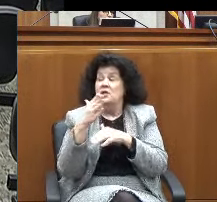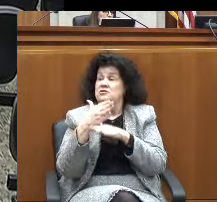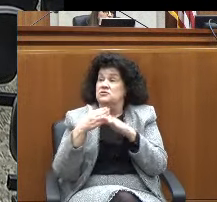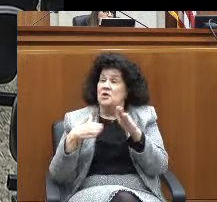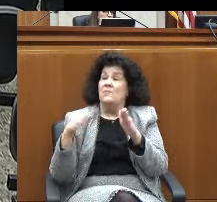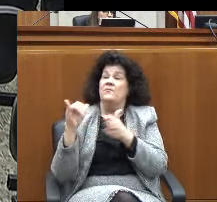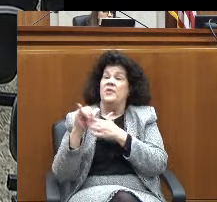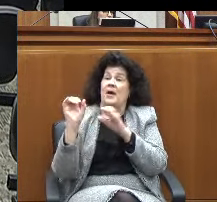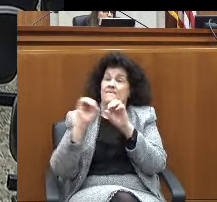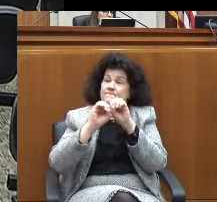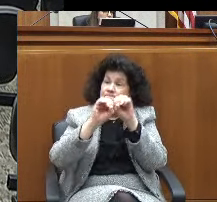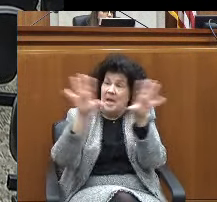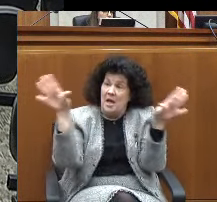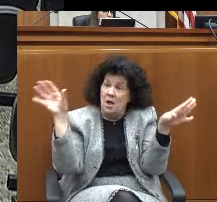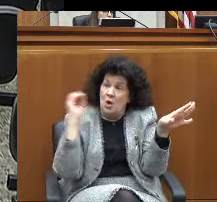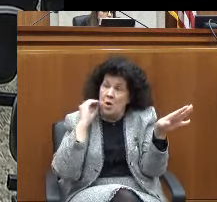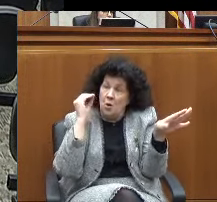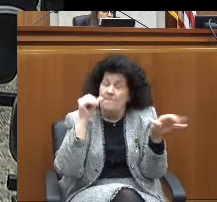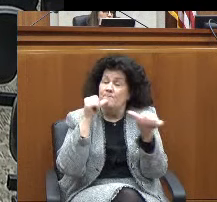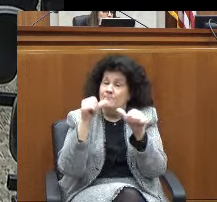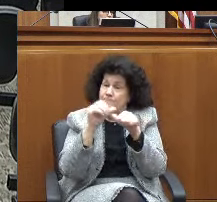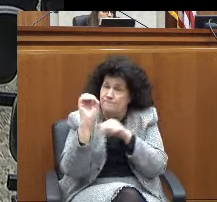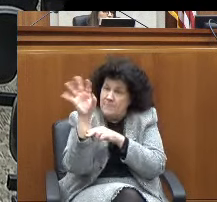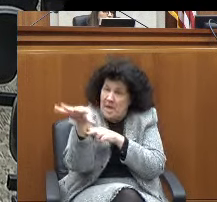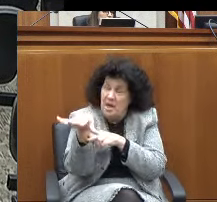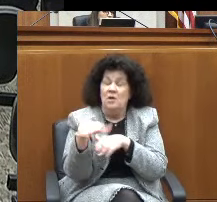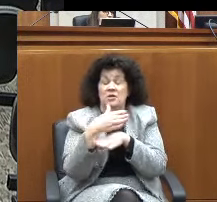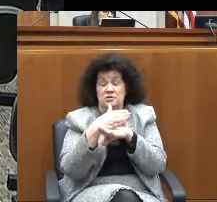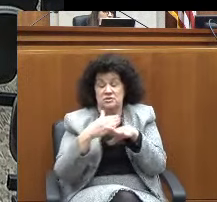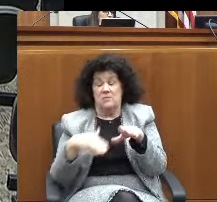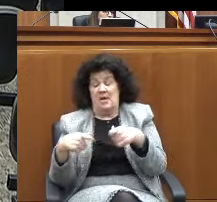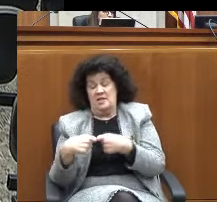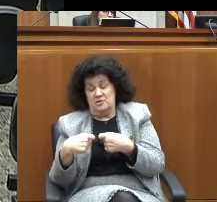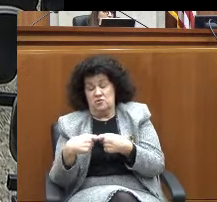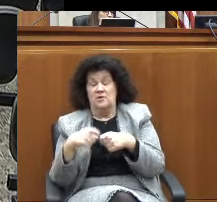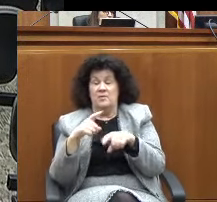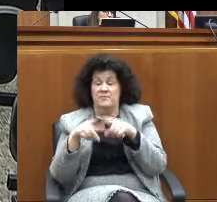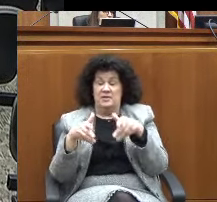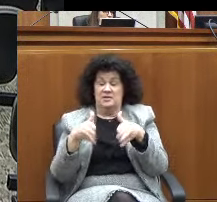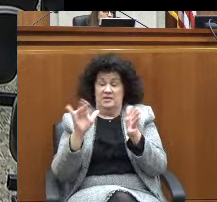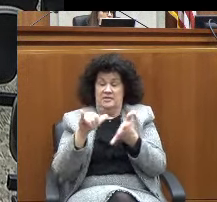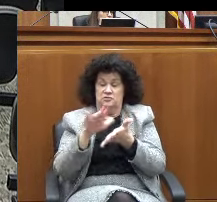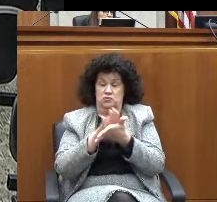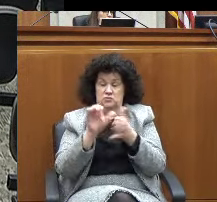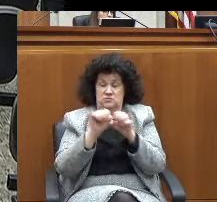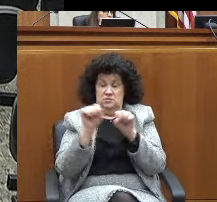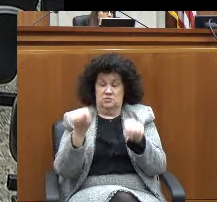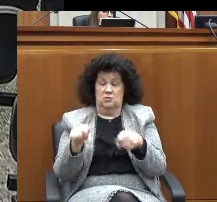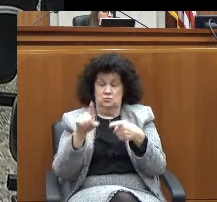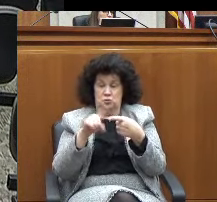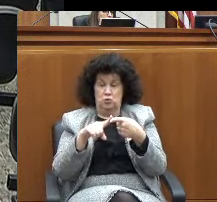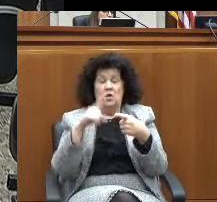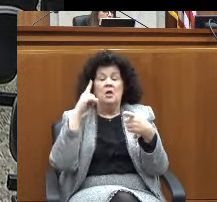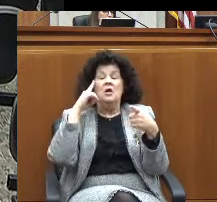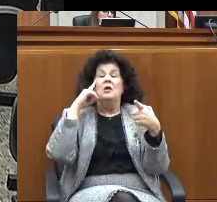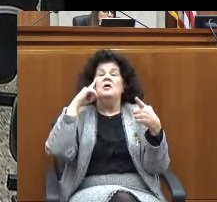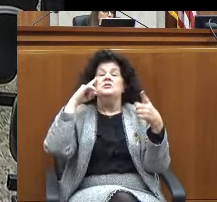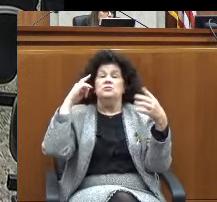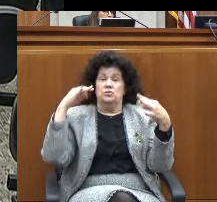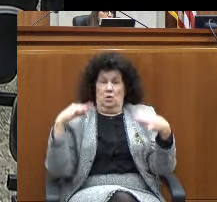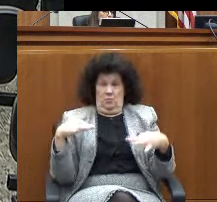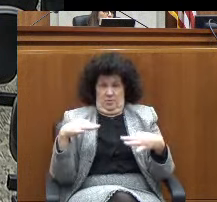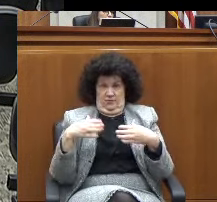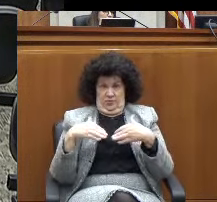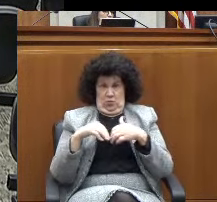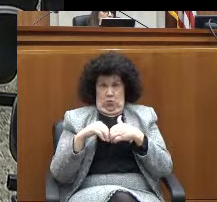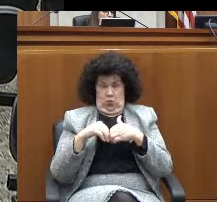that mail the survey home. We have some school systems that do it electronically. But it allows that school system to determine the way that it is